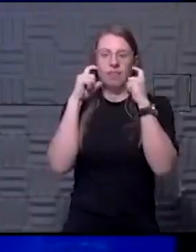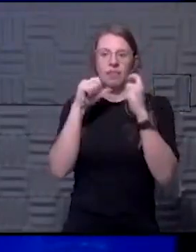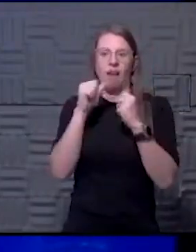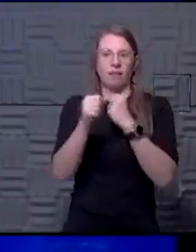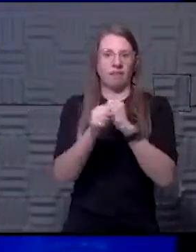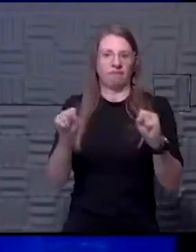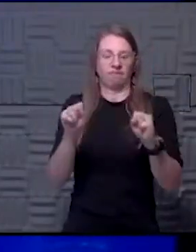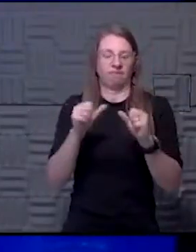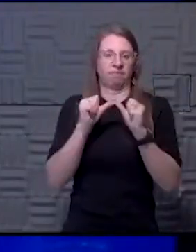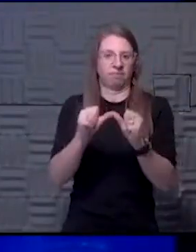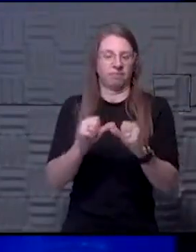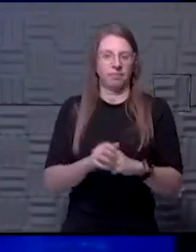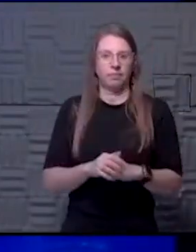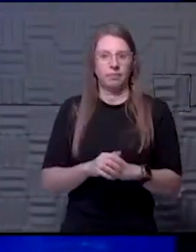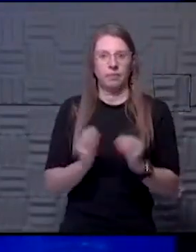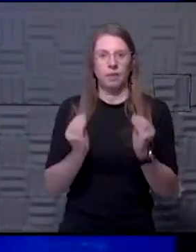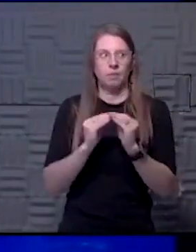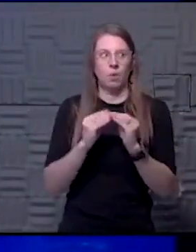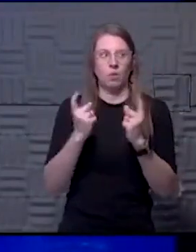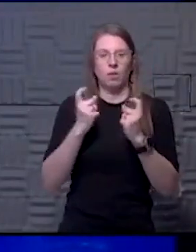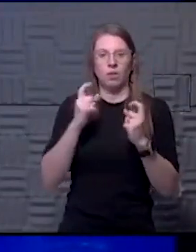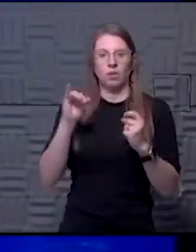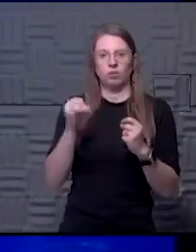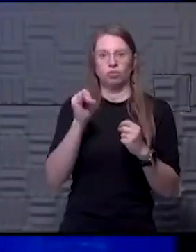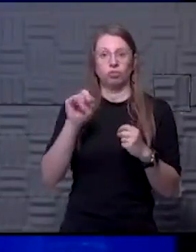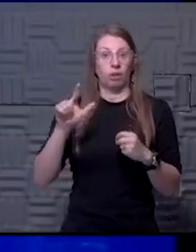Other questions, Jill?